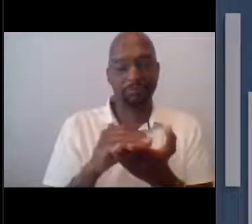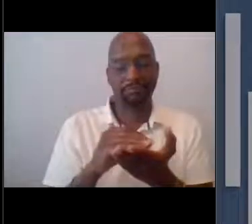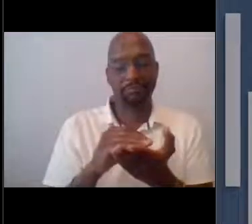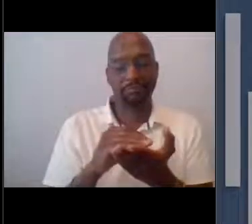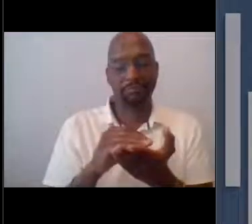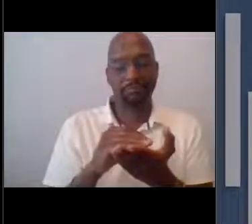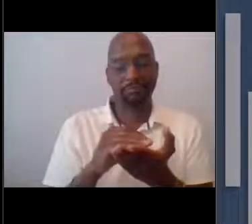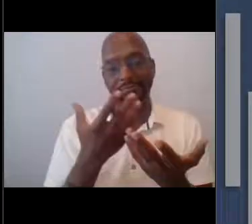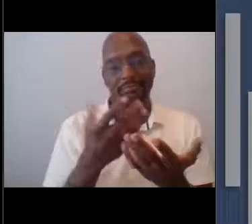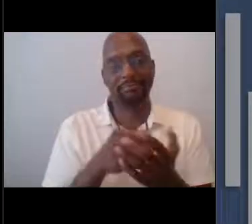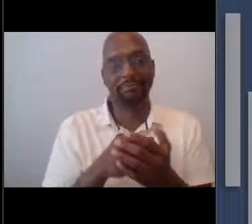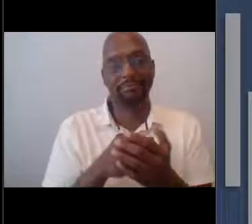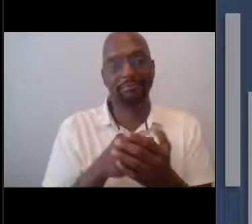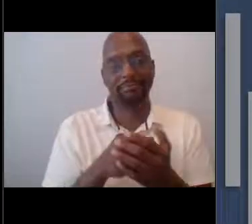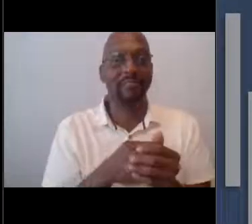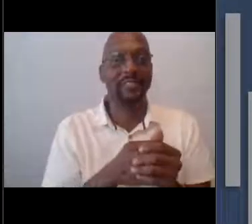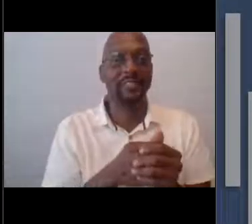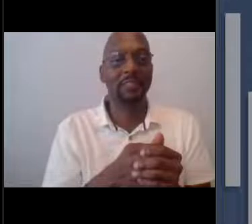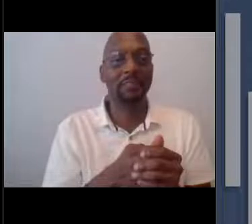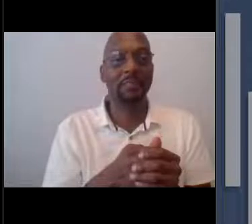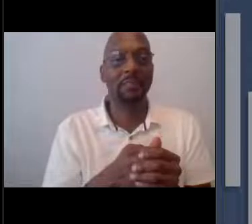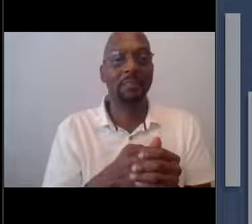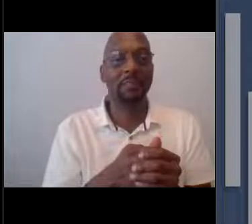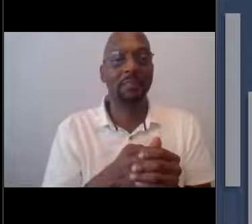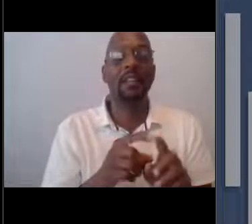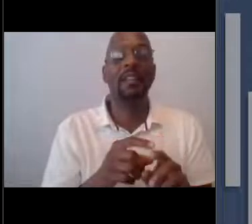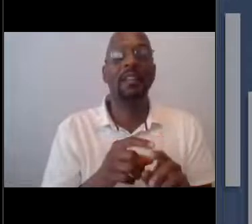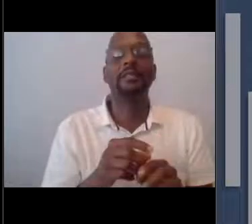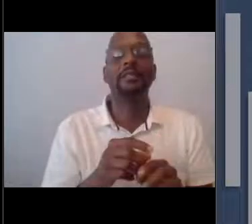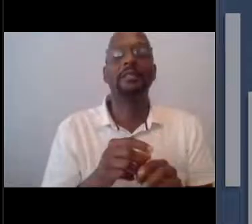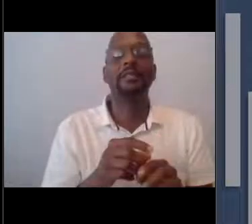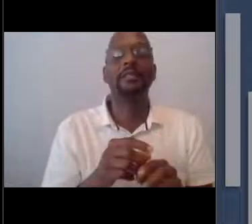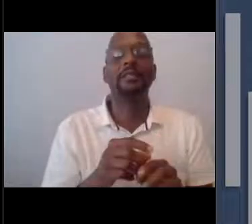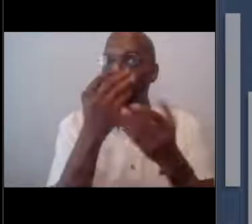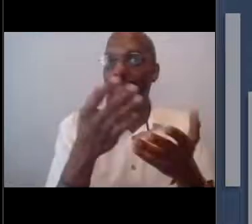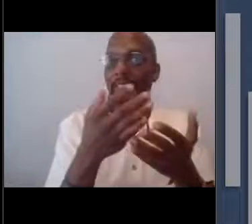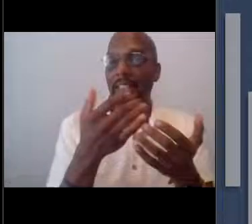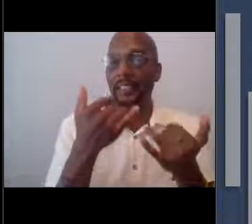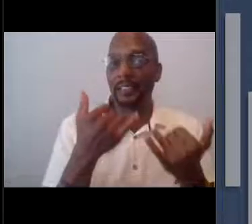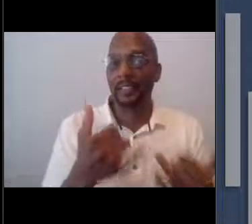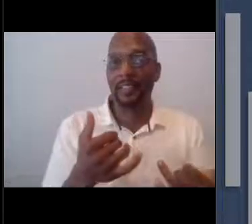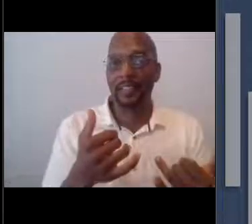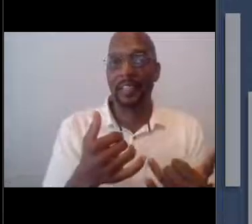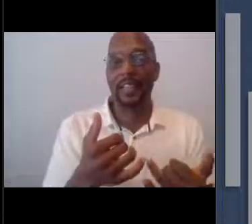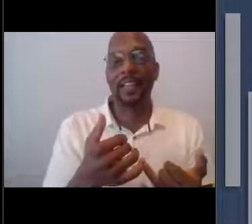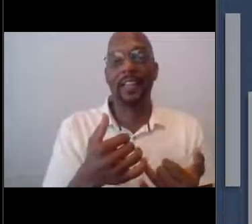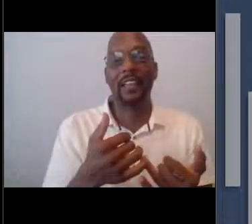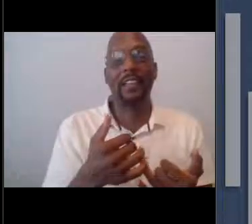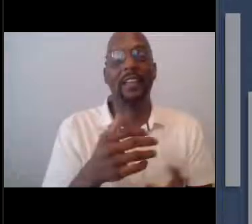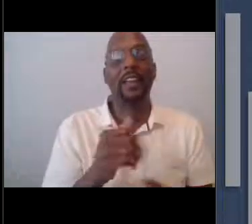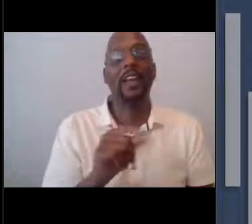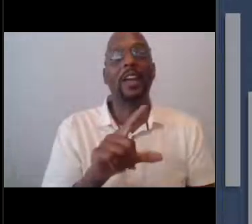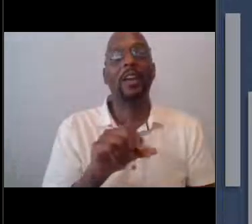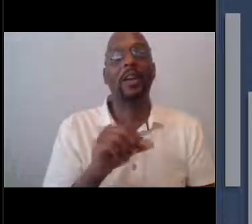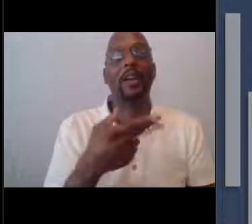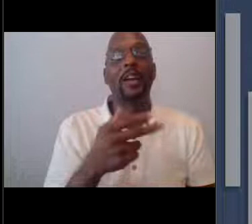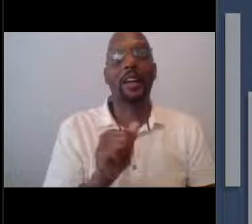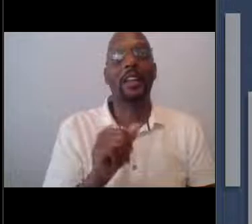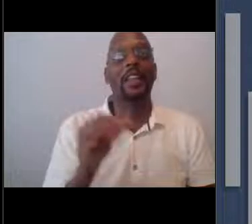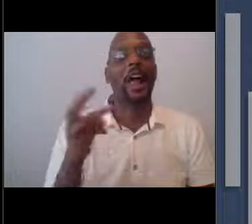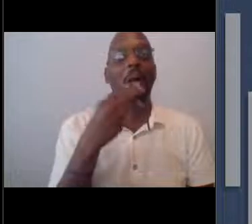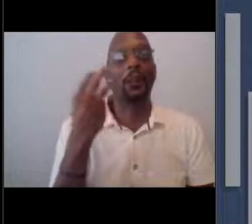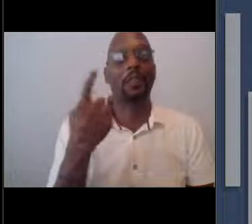But first off, I want to just share. Today's Aloha Wednesday for me in my office anyway, but as I was putting together my stuff,